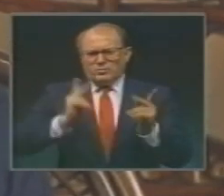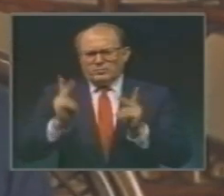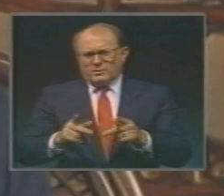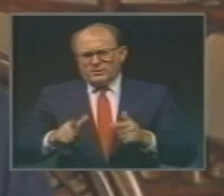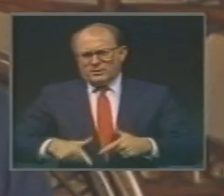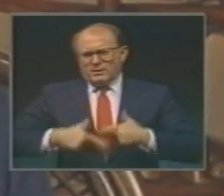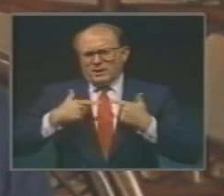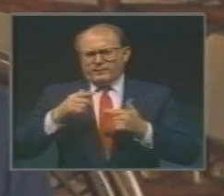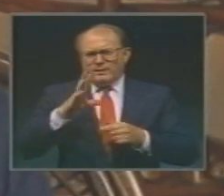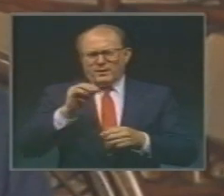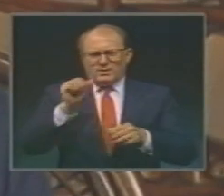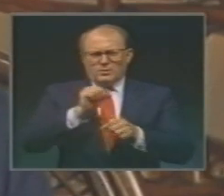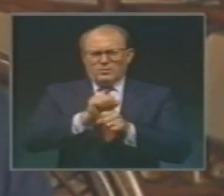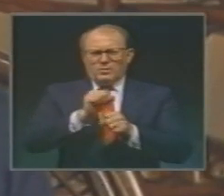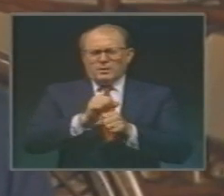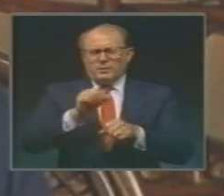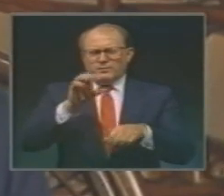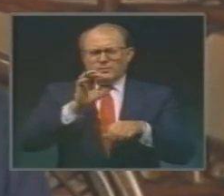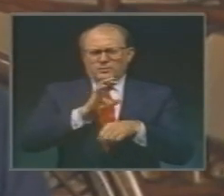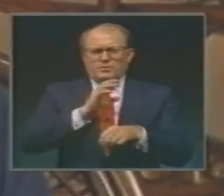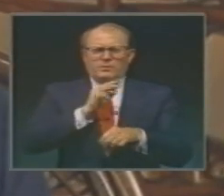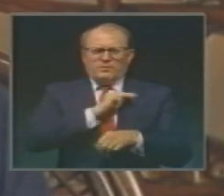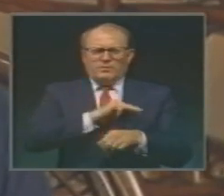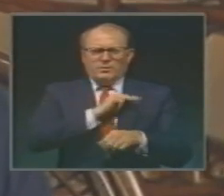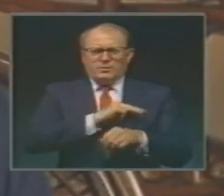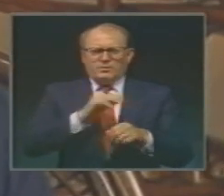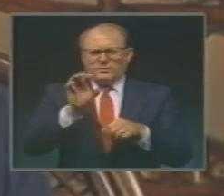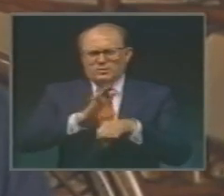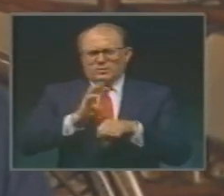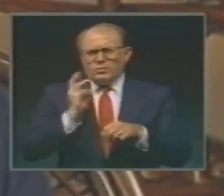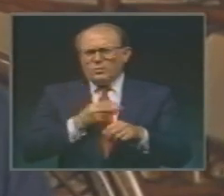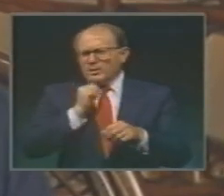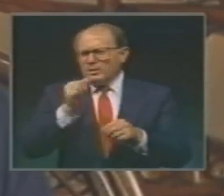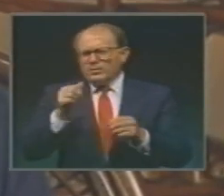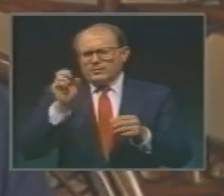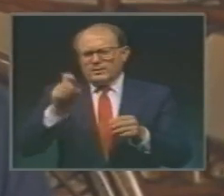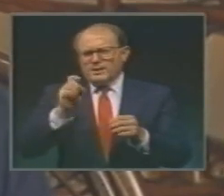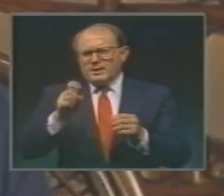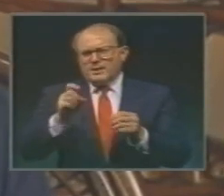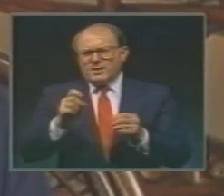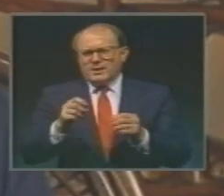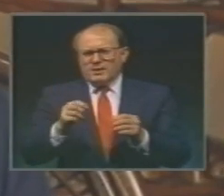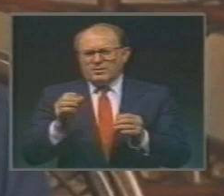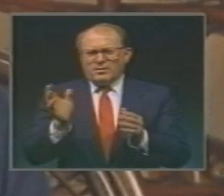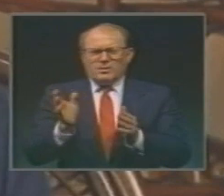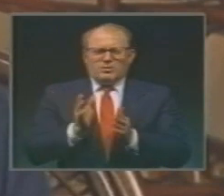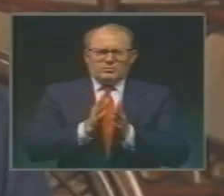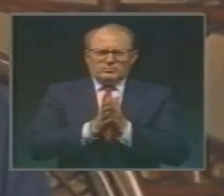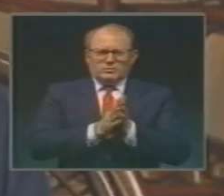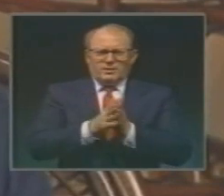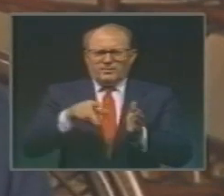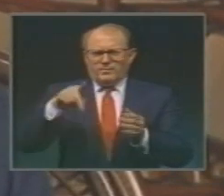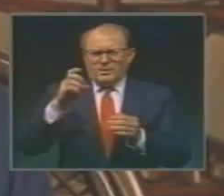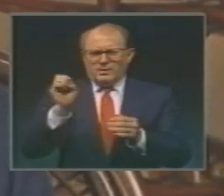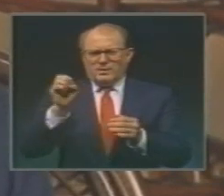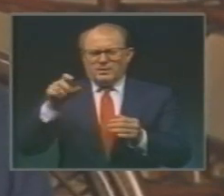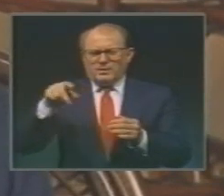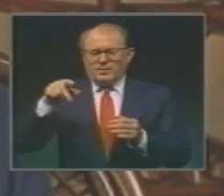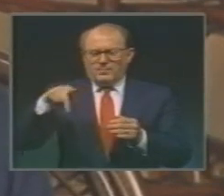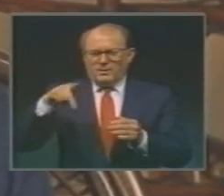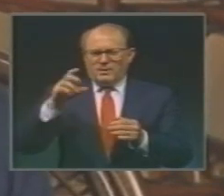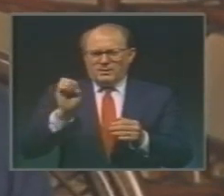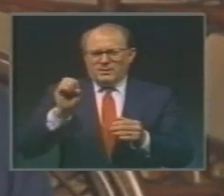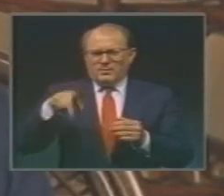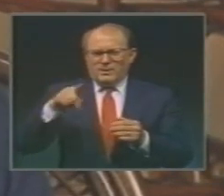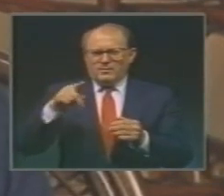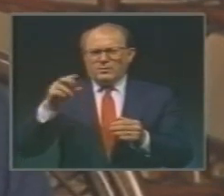into the ministry of the church. We don't need hype, hand-clapping, foot-stomping, hallelujah pep rallies to make the